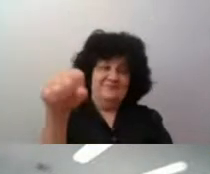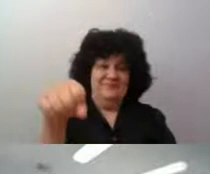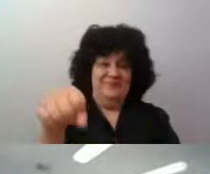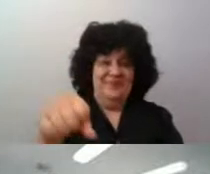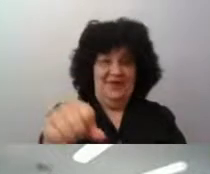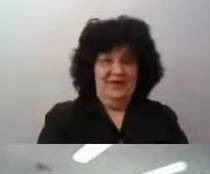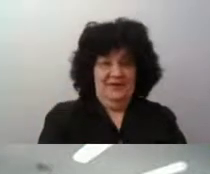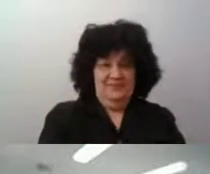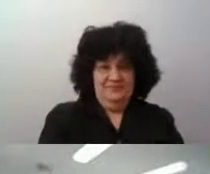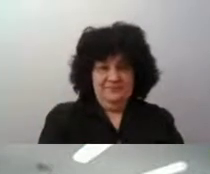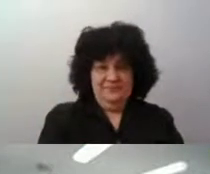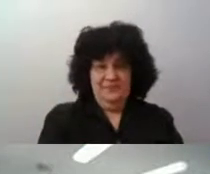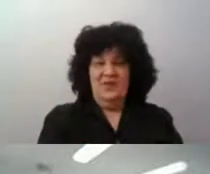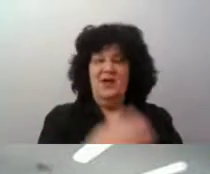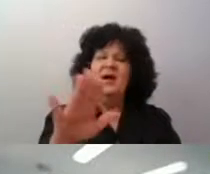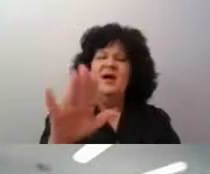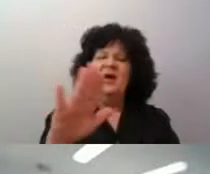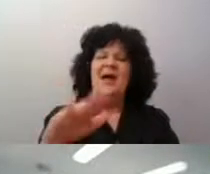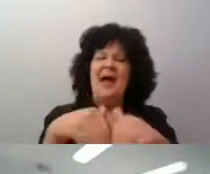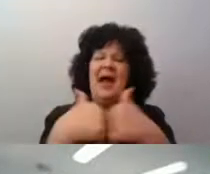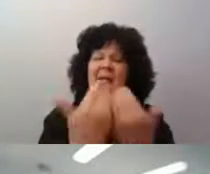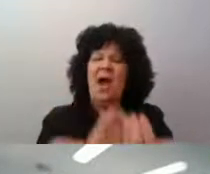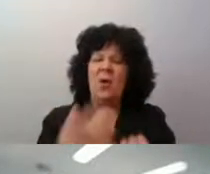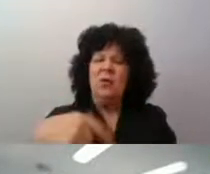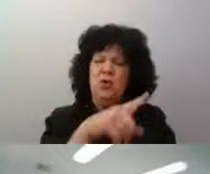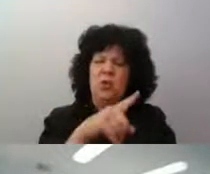apologize. How do you validate?